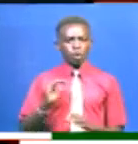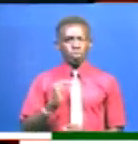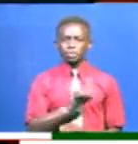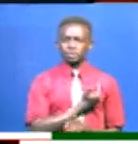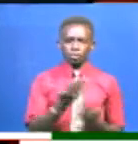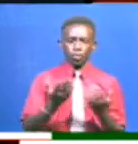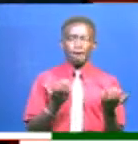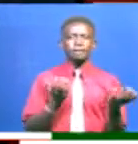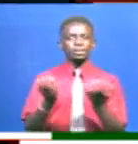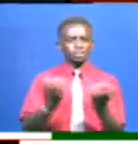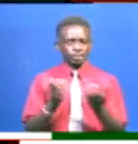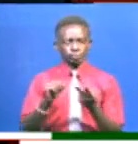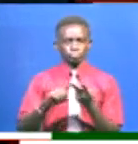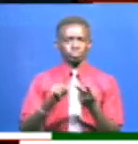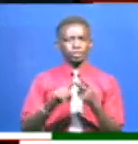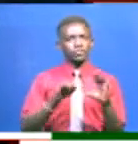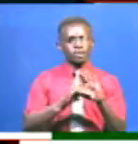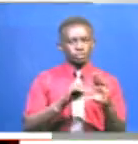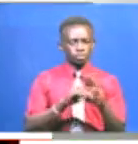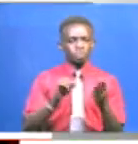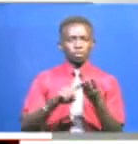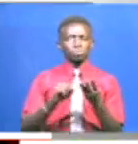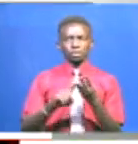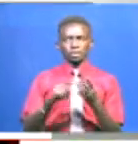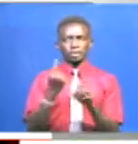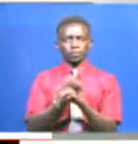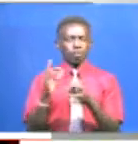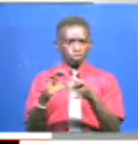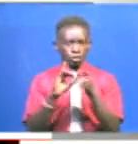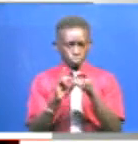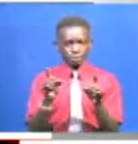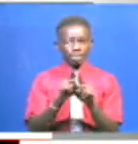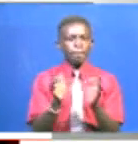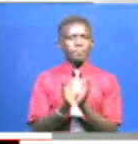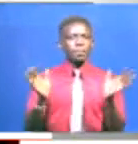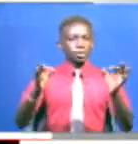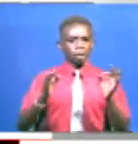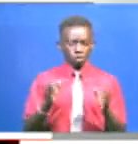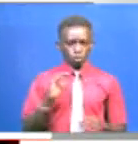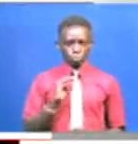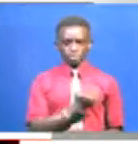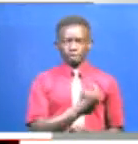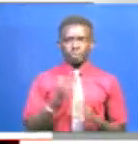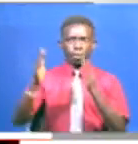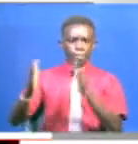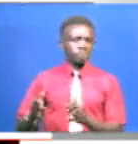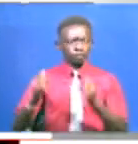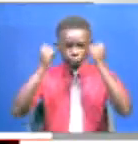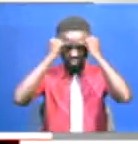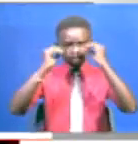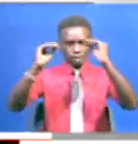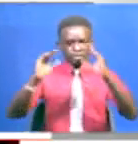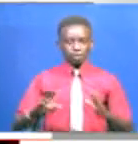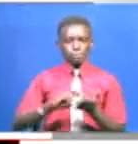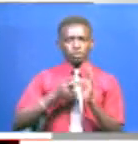and Cooperatives, as well as the Public Accounts Committee. A trained teacher by profession, Kulow will be buried this afternoon